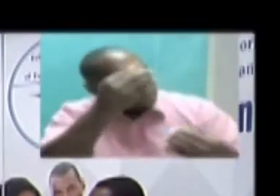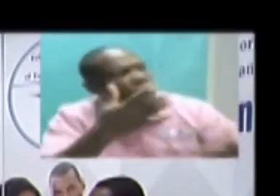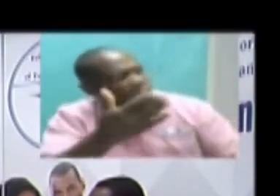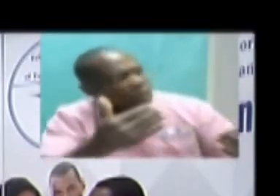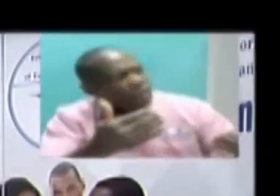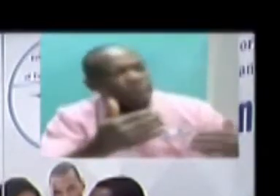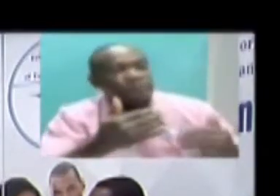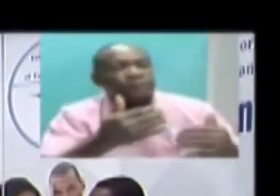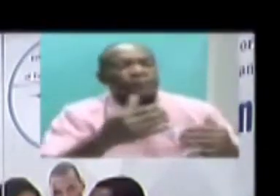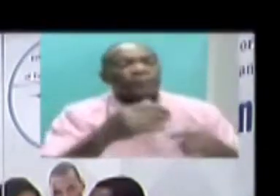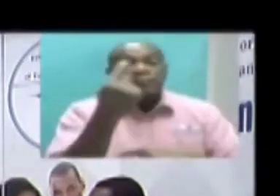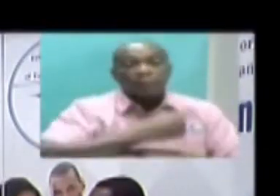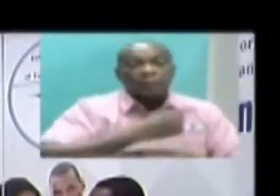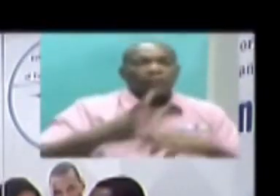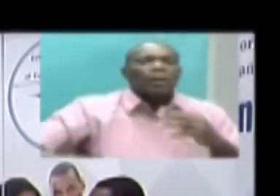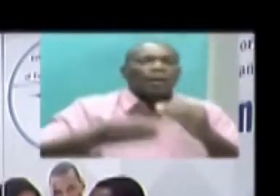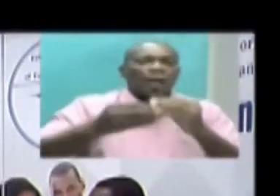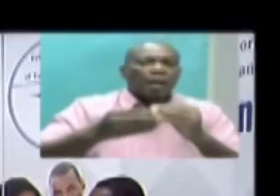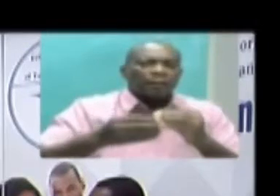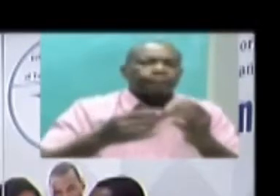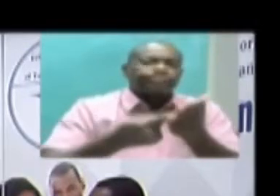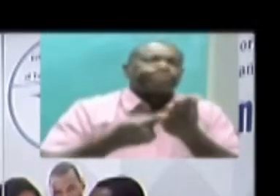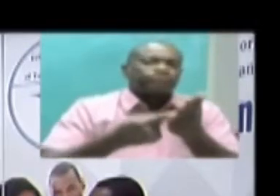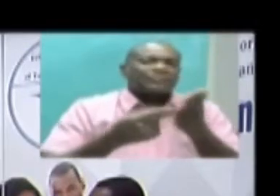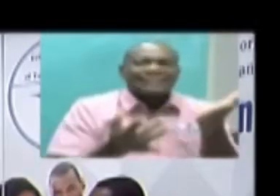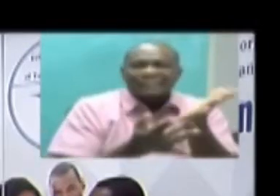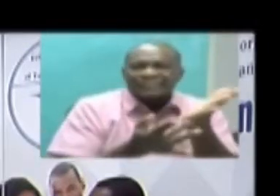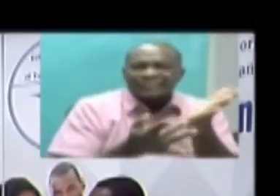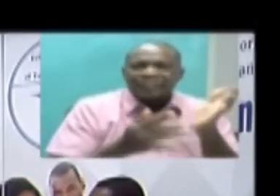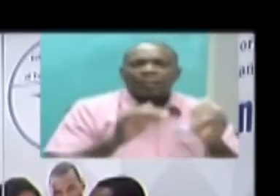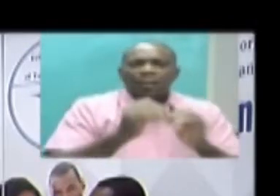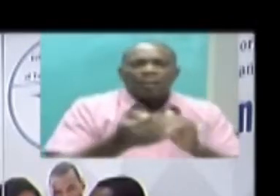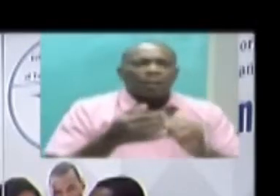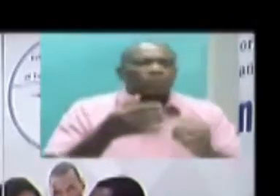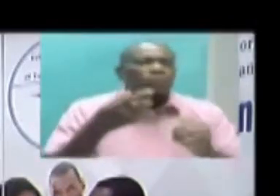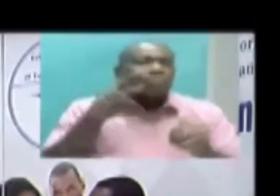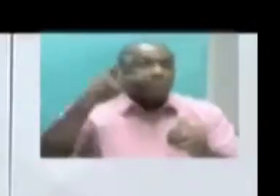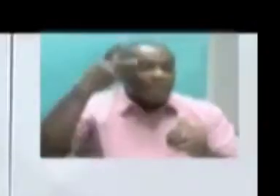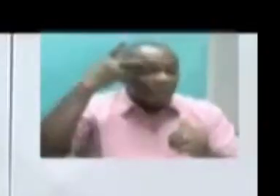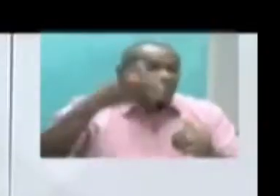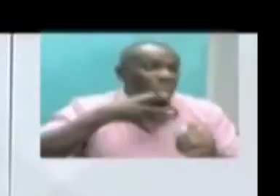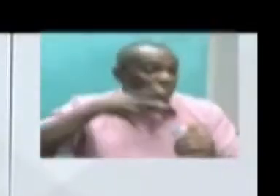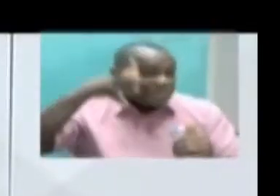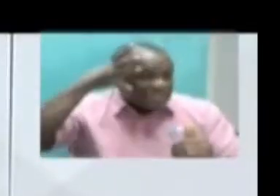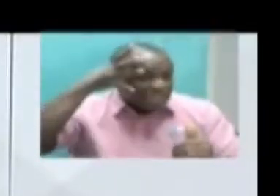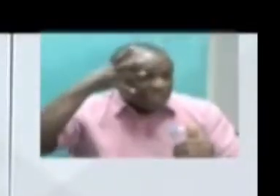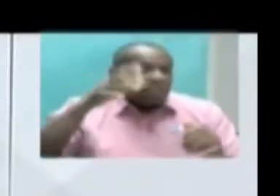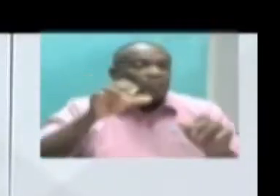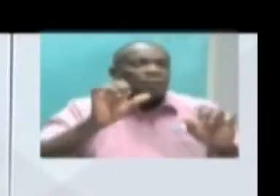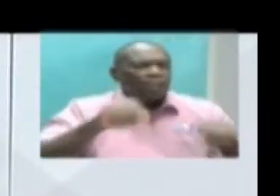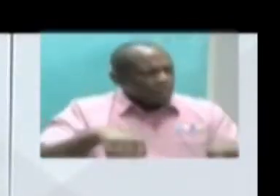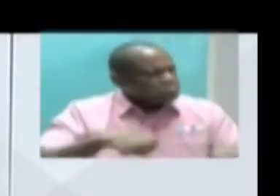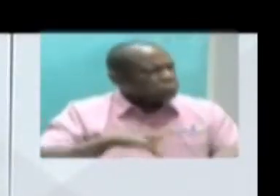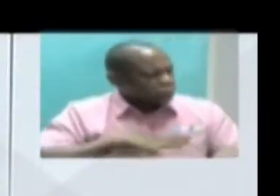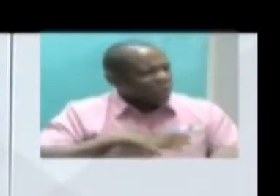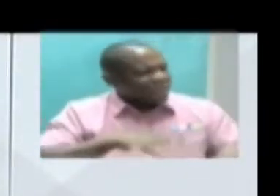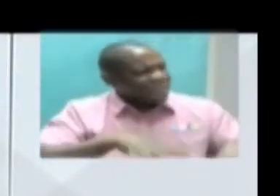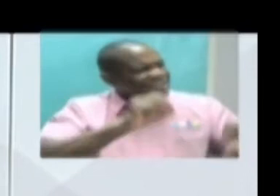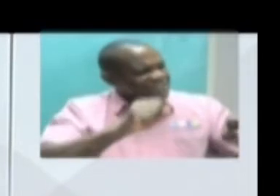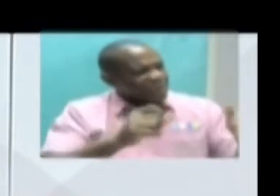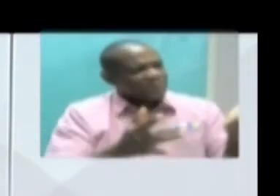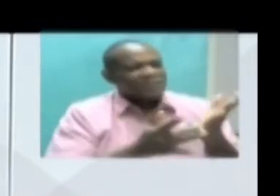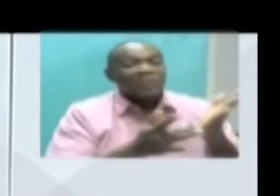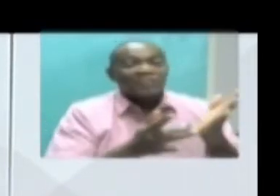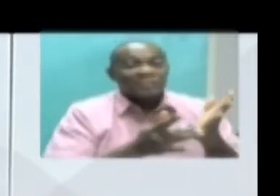of technology and how parents can actually embrace technology and use technology to help them with their online learning.